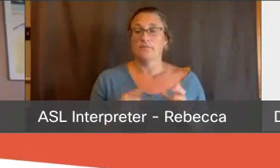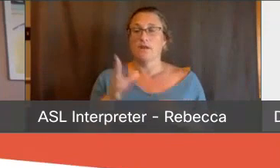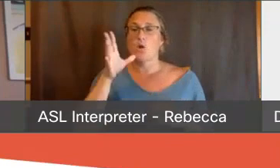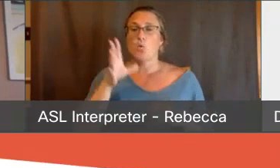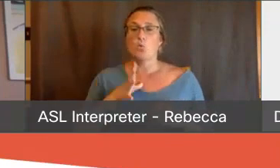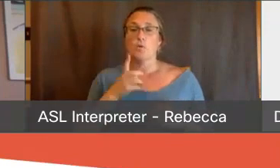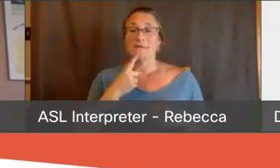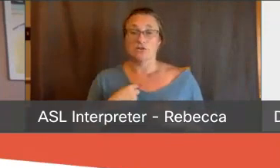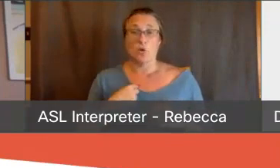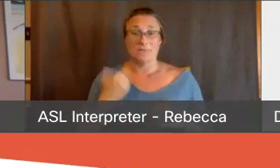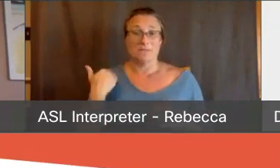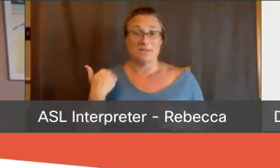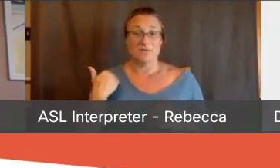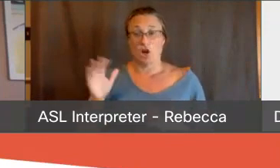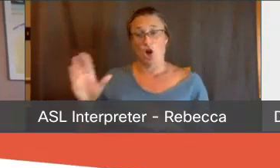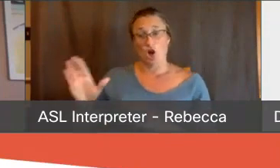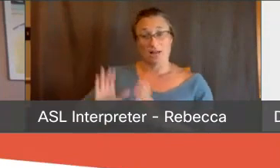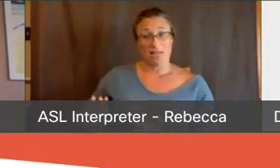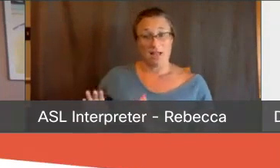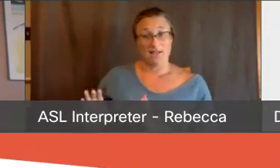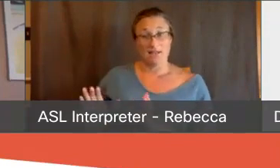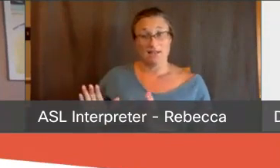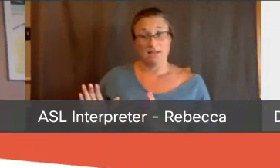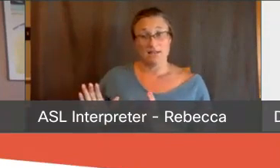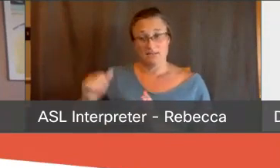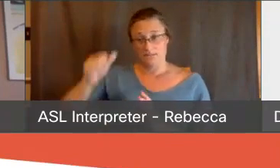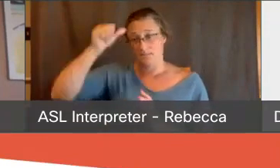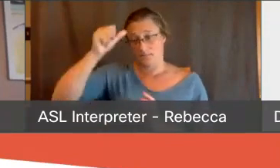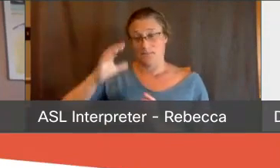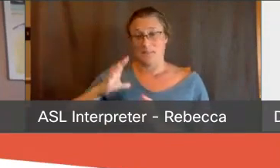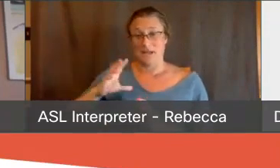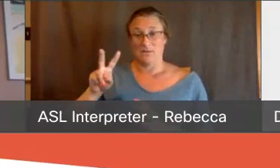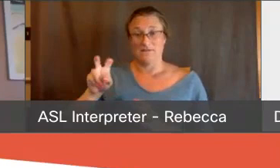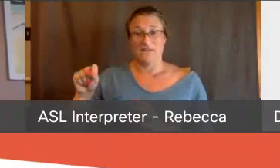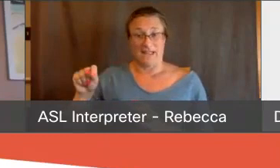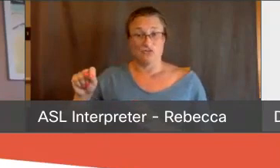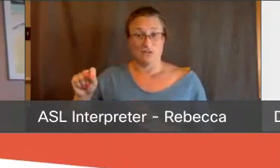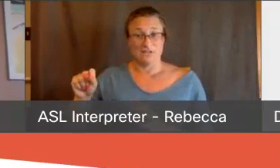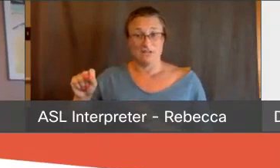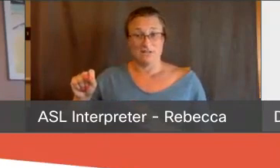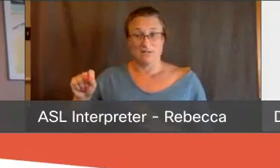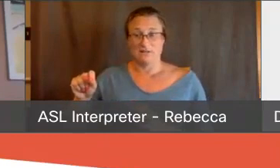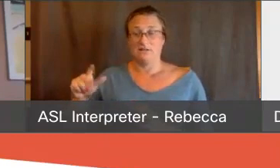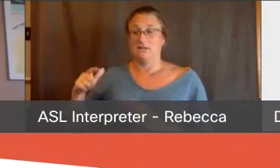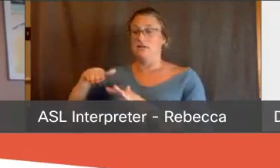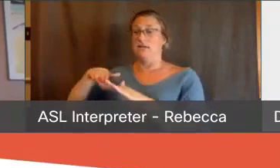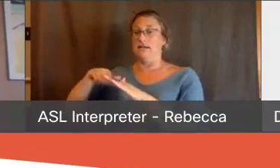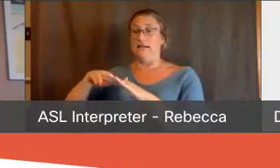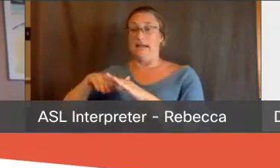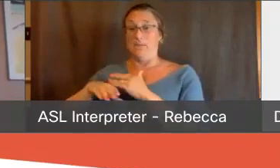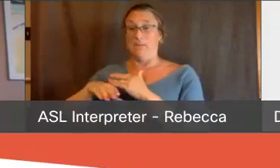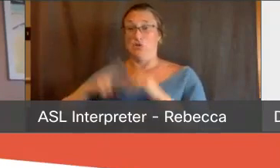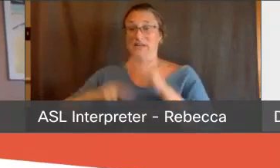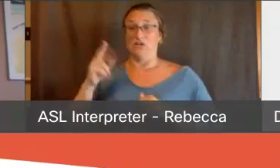she had a client who, I think he was a veteran, and so he was on high alert when he came into buildings. He had been